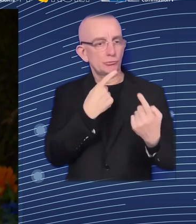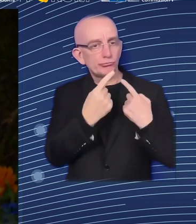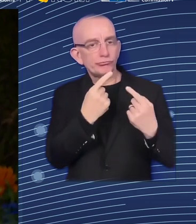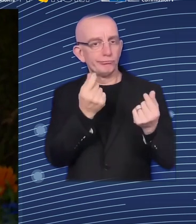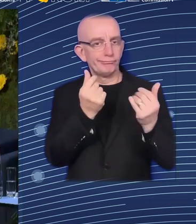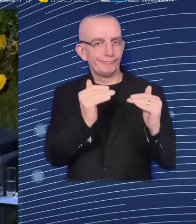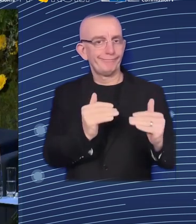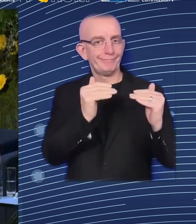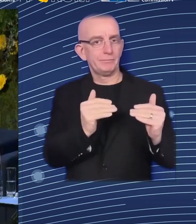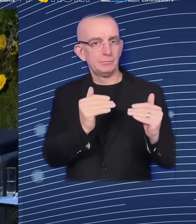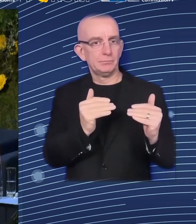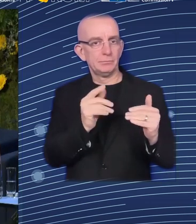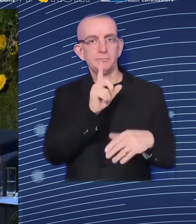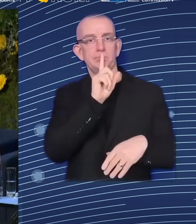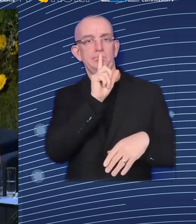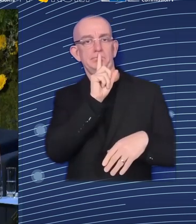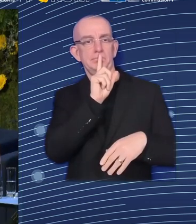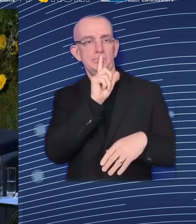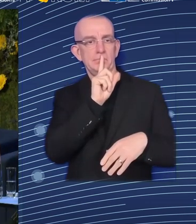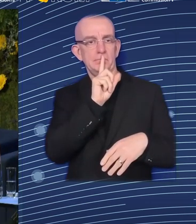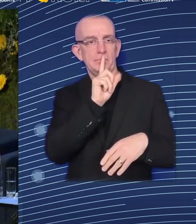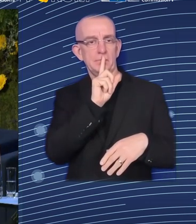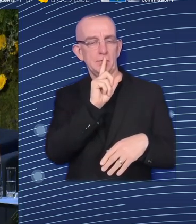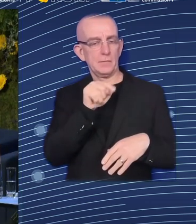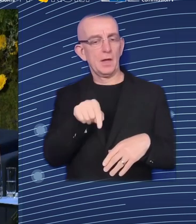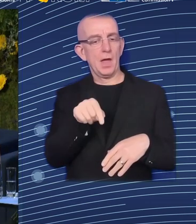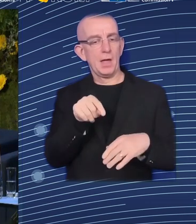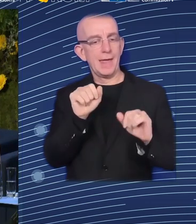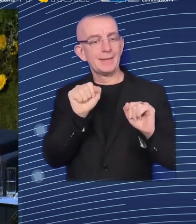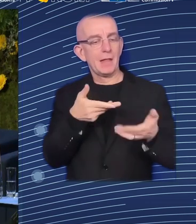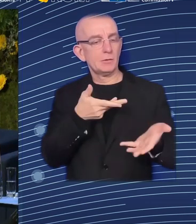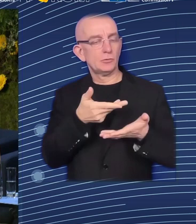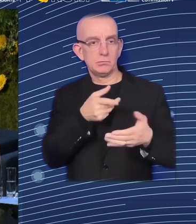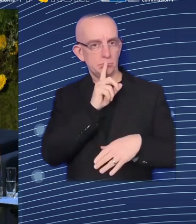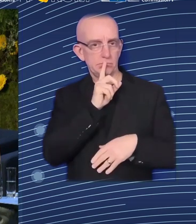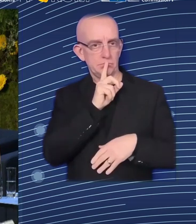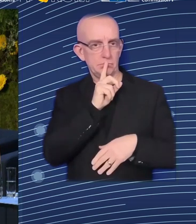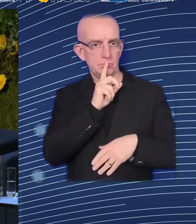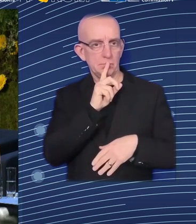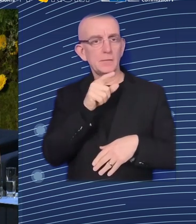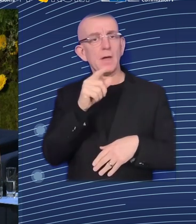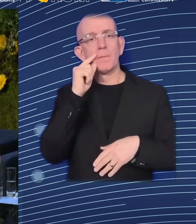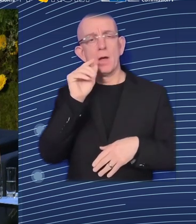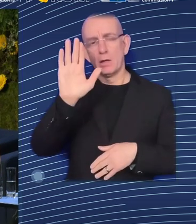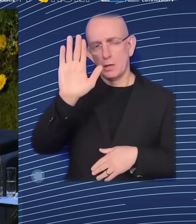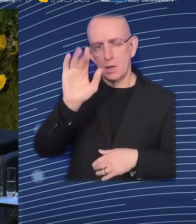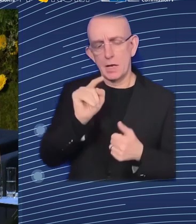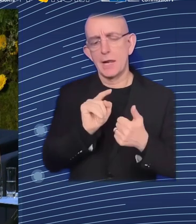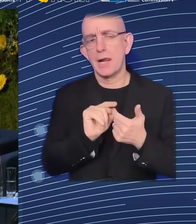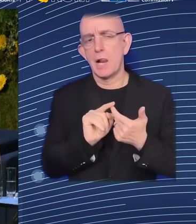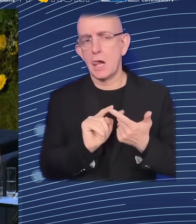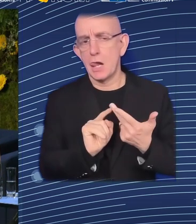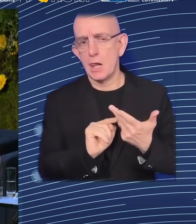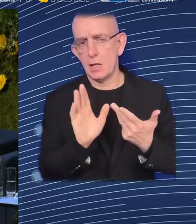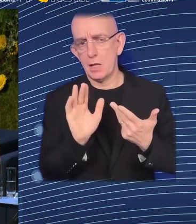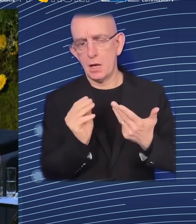if the offer was structured in a different way, saying salary is negotiable explicitly, this difference disappeared. So